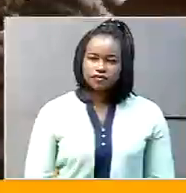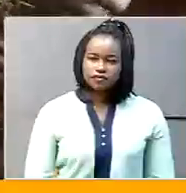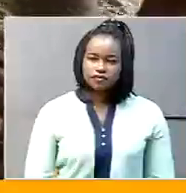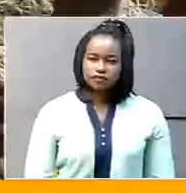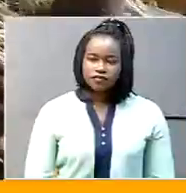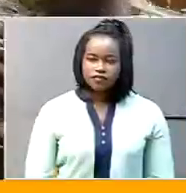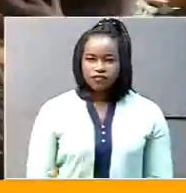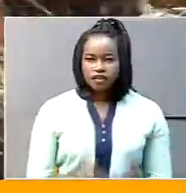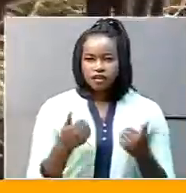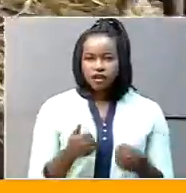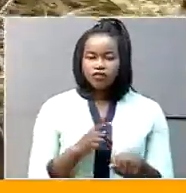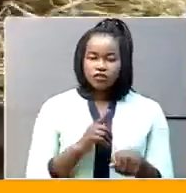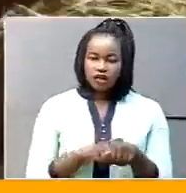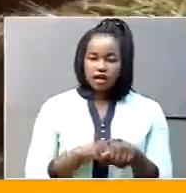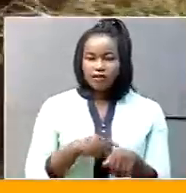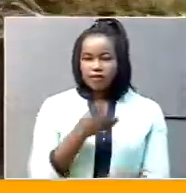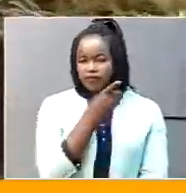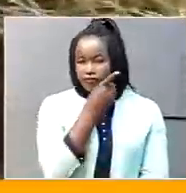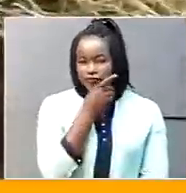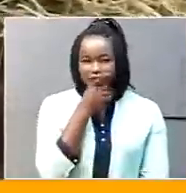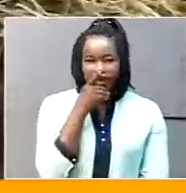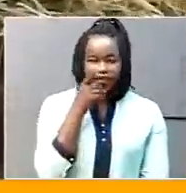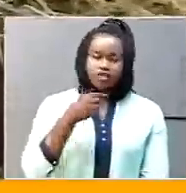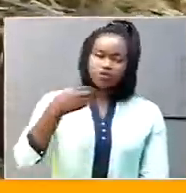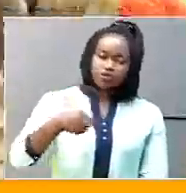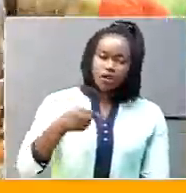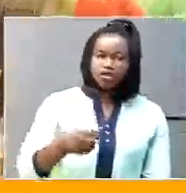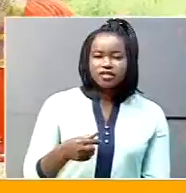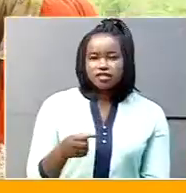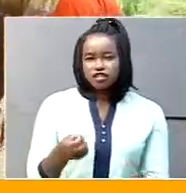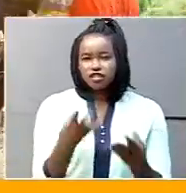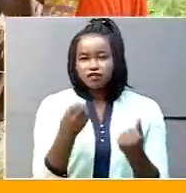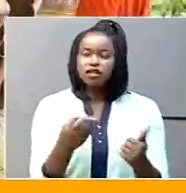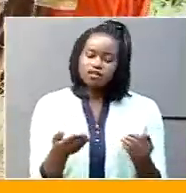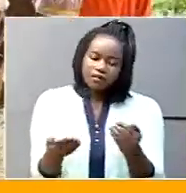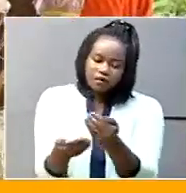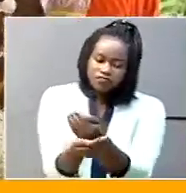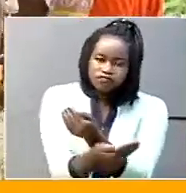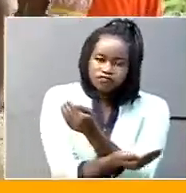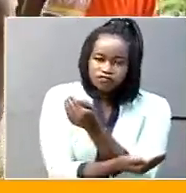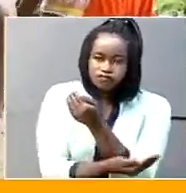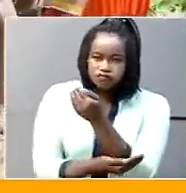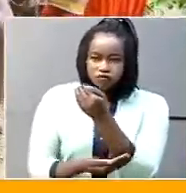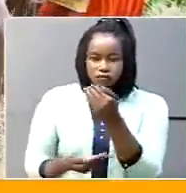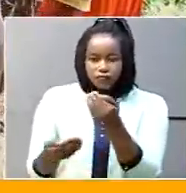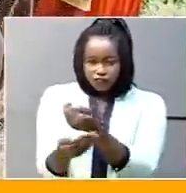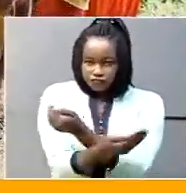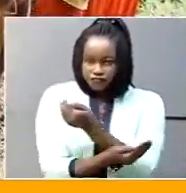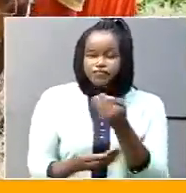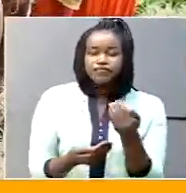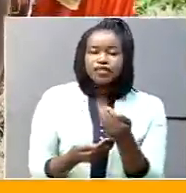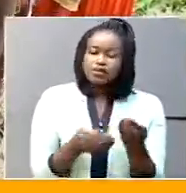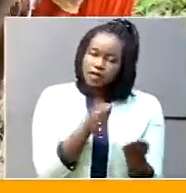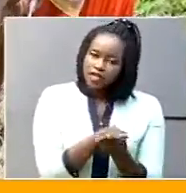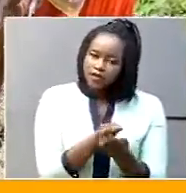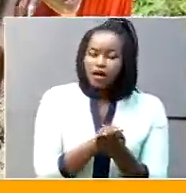During the dry season, high quality hay is produced by cutting the pastures when half of the plants have flowered.